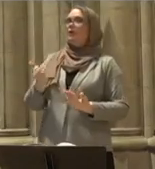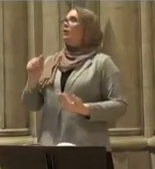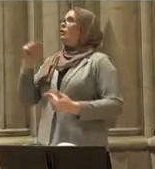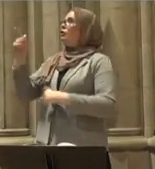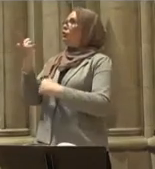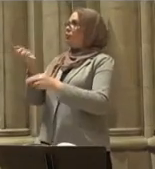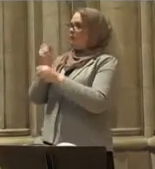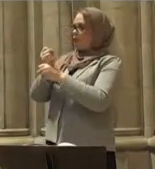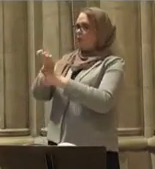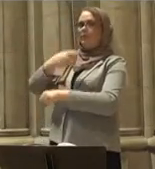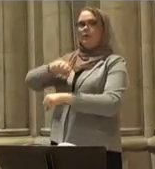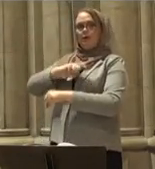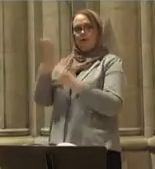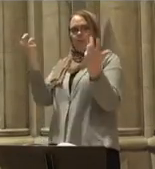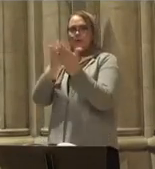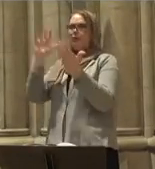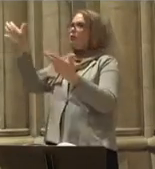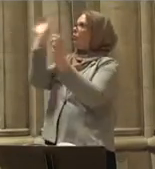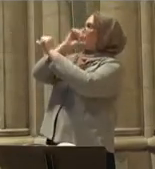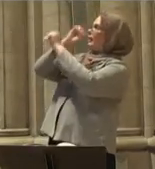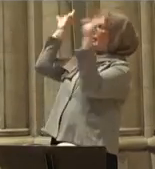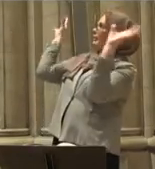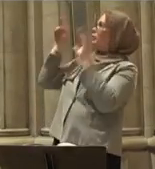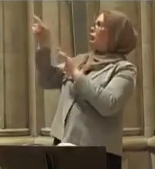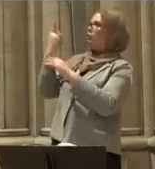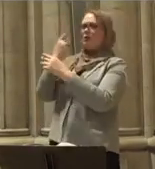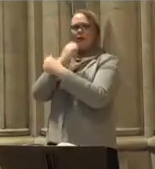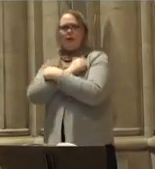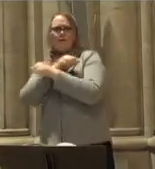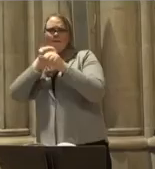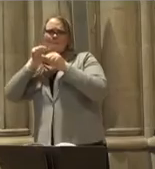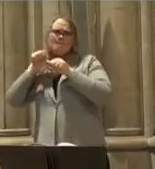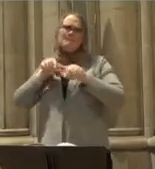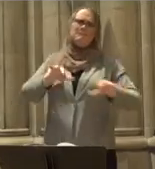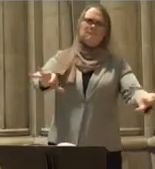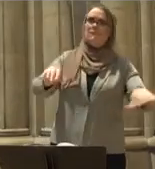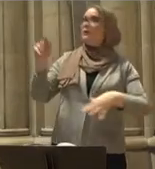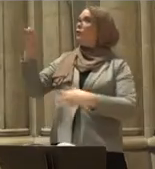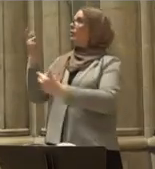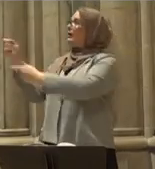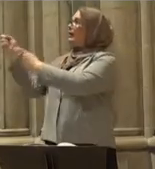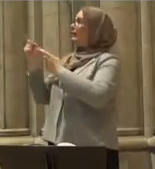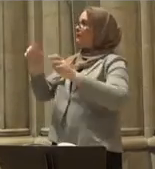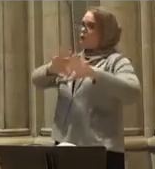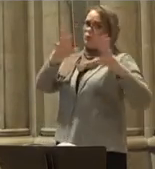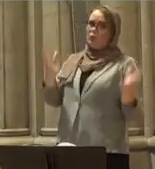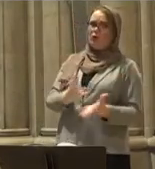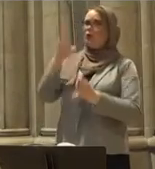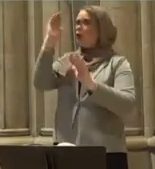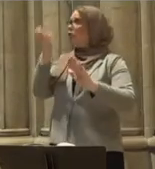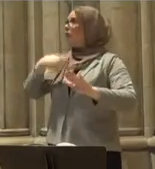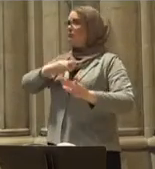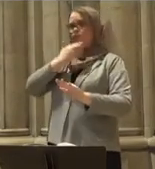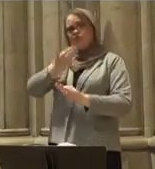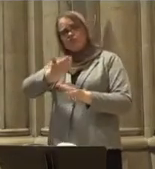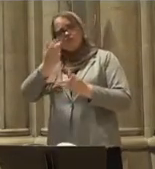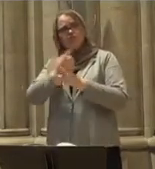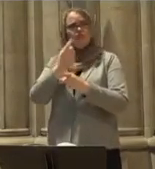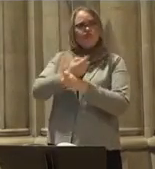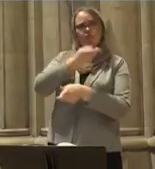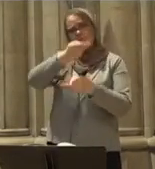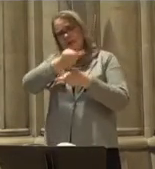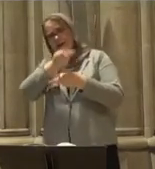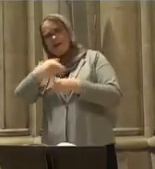your infinite love. You gave the world into our care that we might be your faithful stewards and show forth your